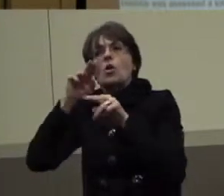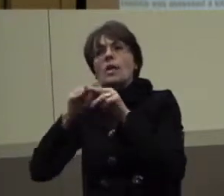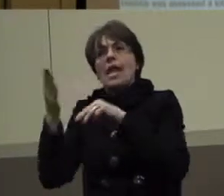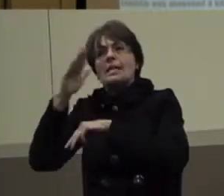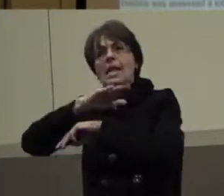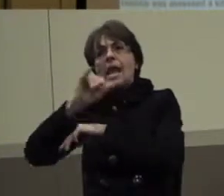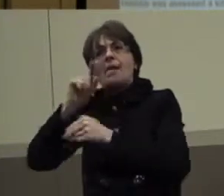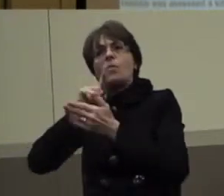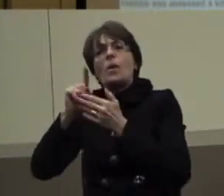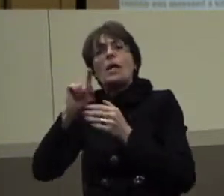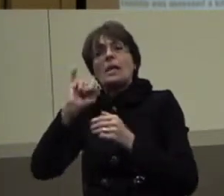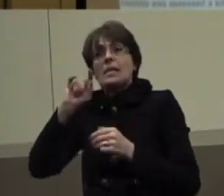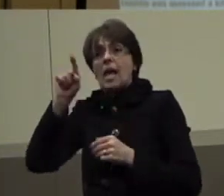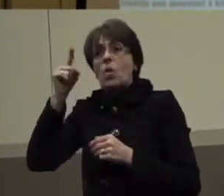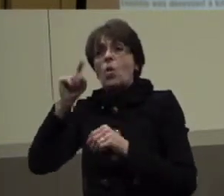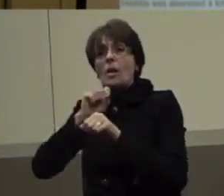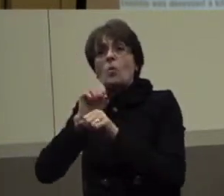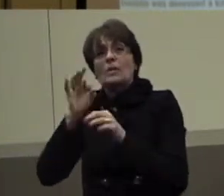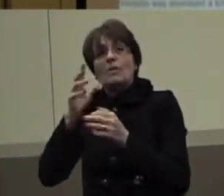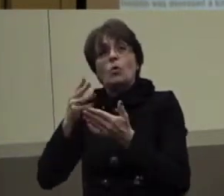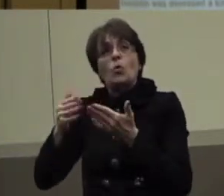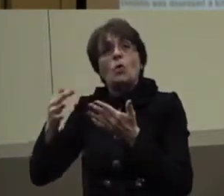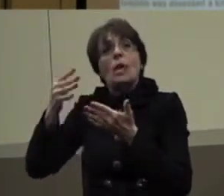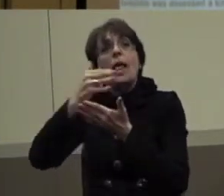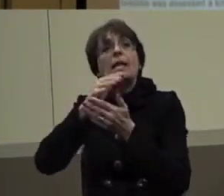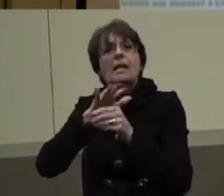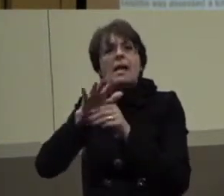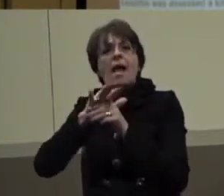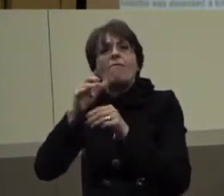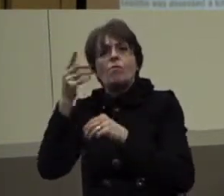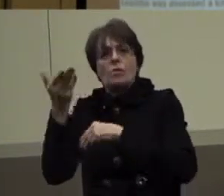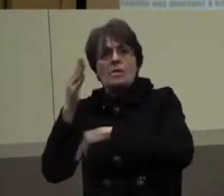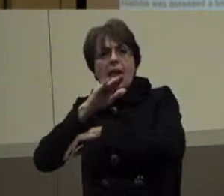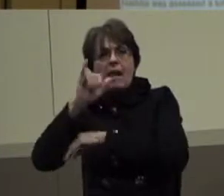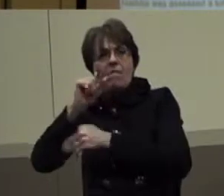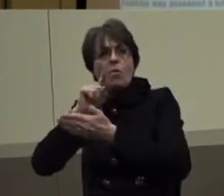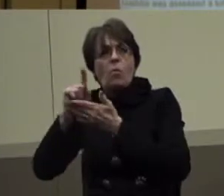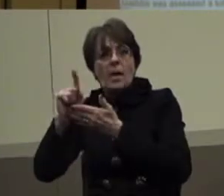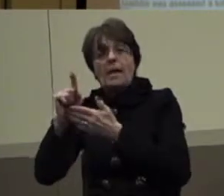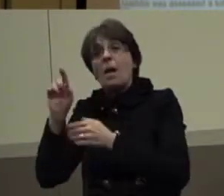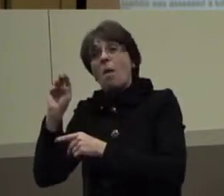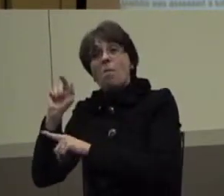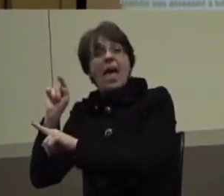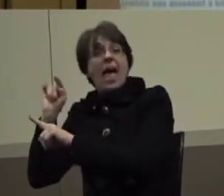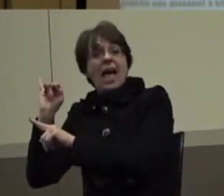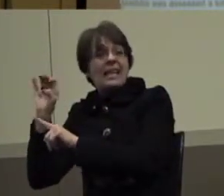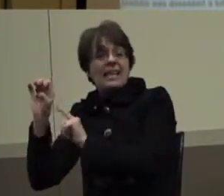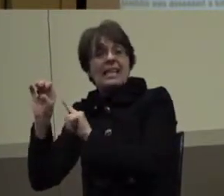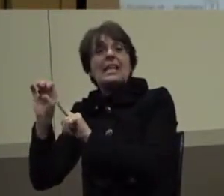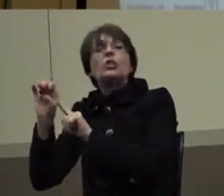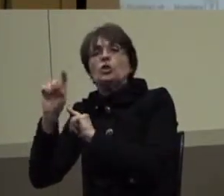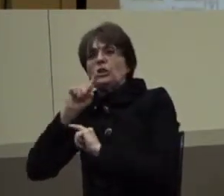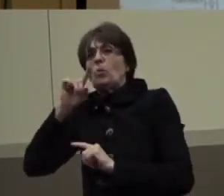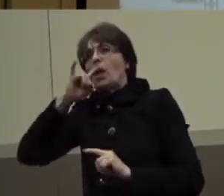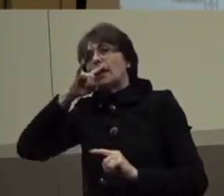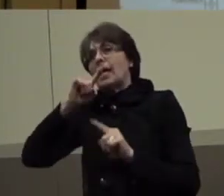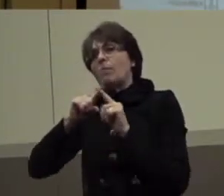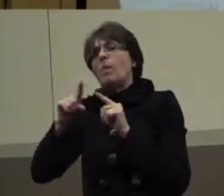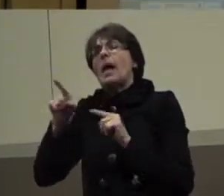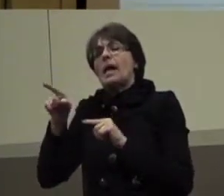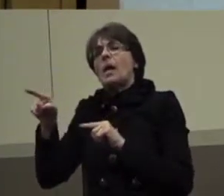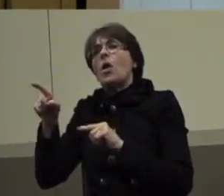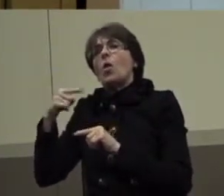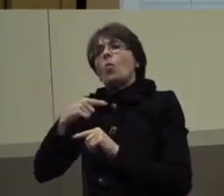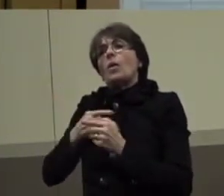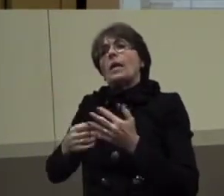if you collect enough information for day of the week. In Maddie's case, Maddie's a real kid, but in Maddie's case we collected